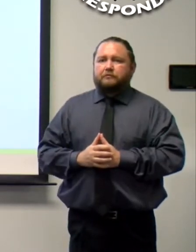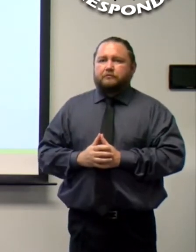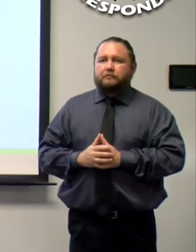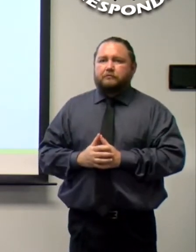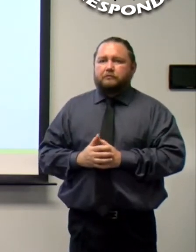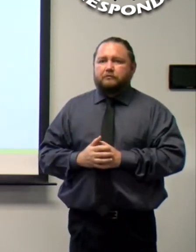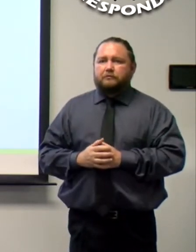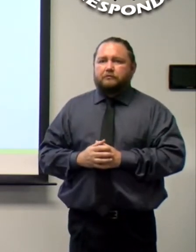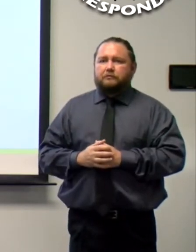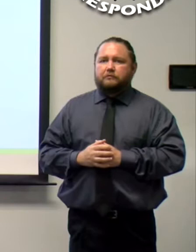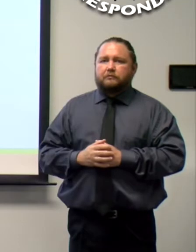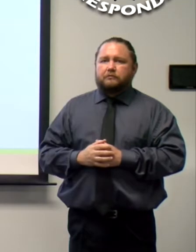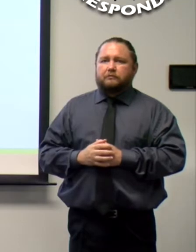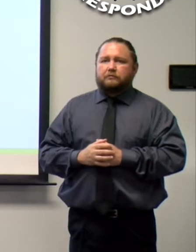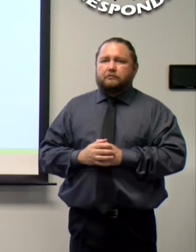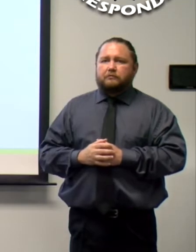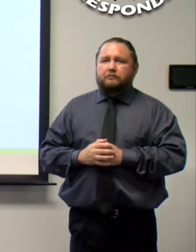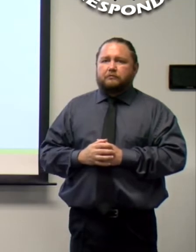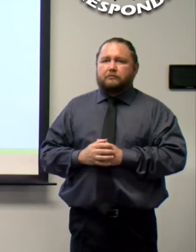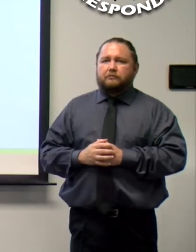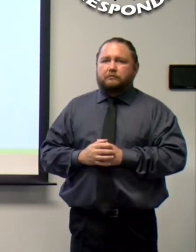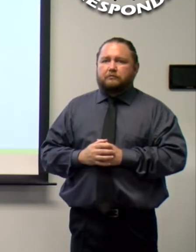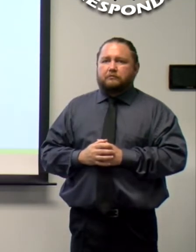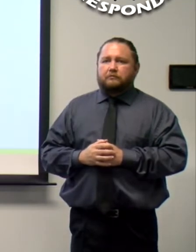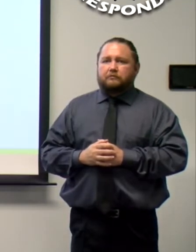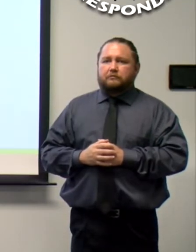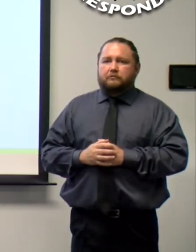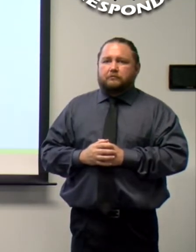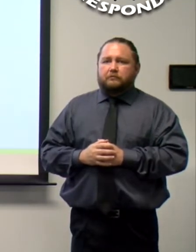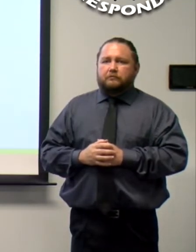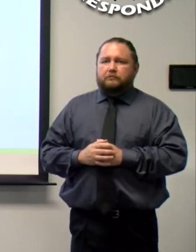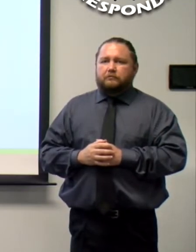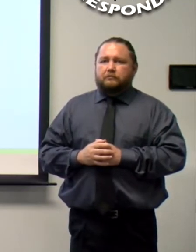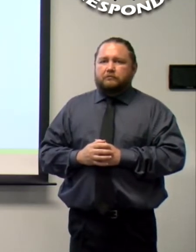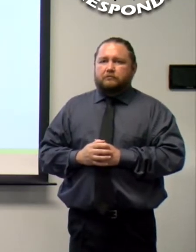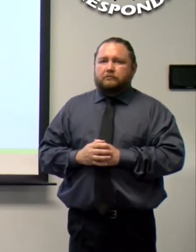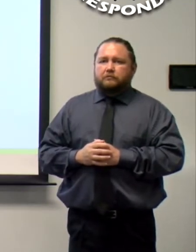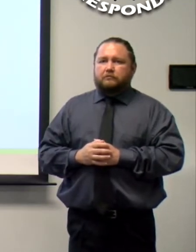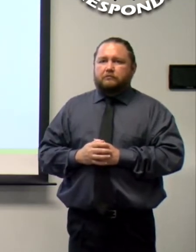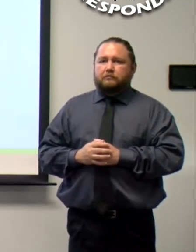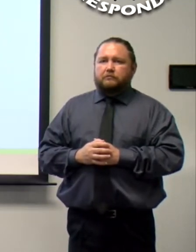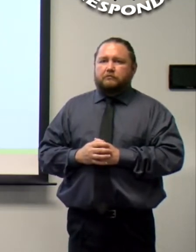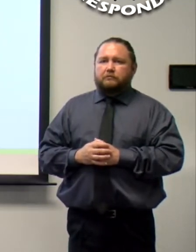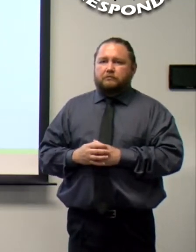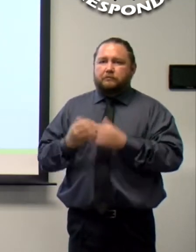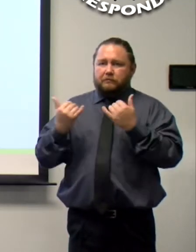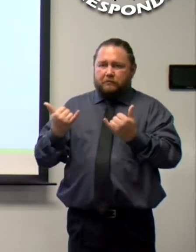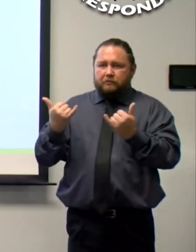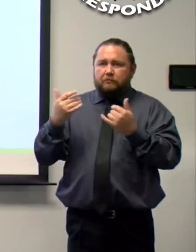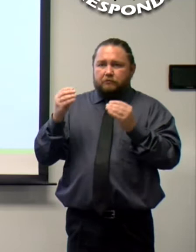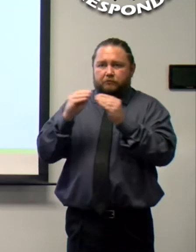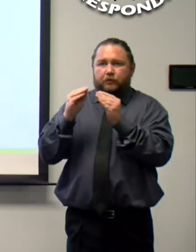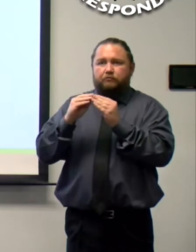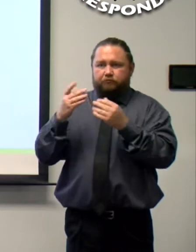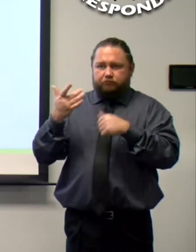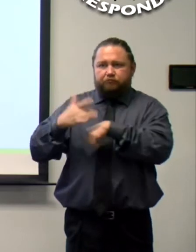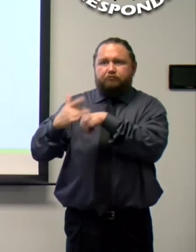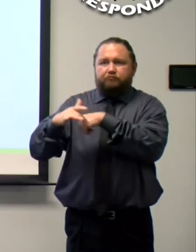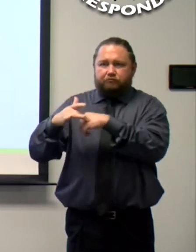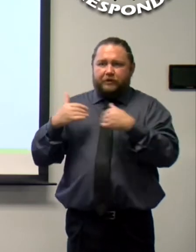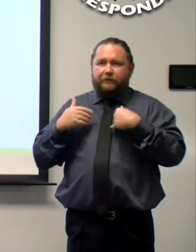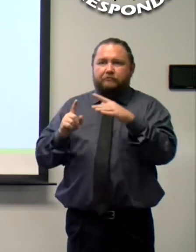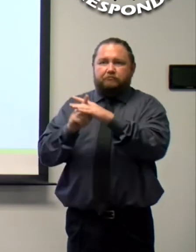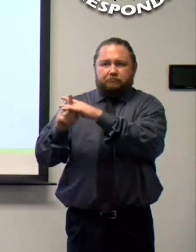because there are more tests available now, and really anybody who wants to get tested can get tested. And you should call